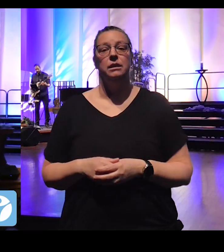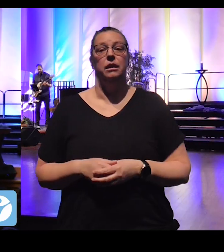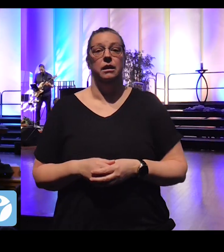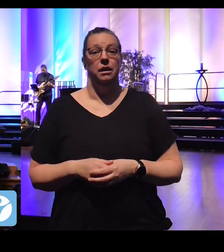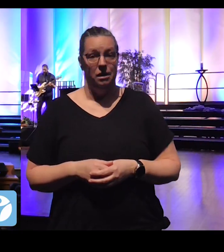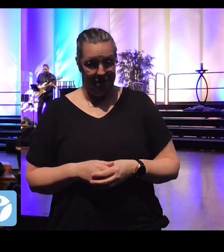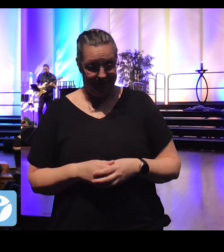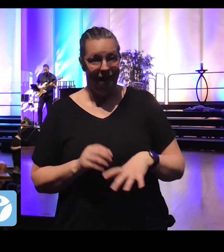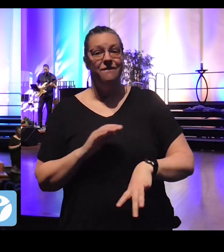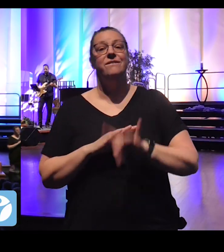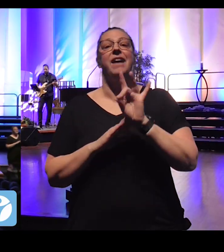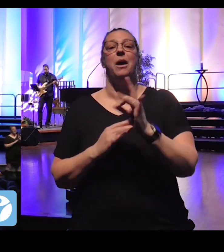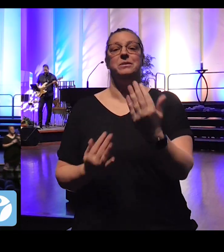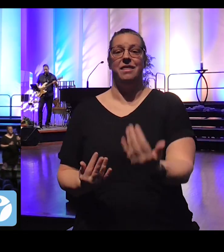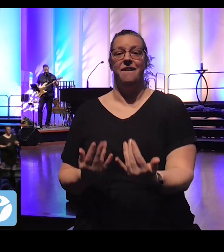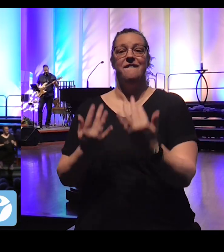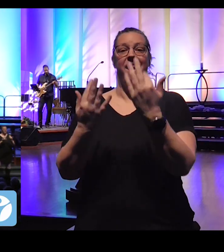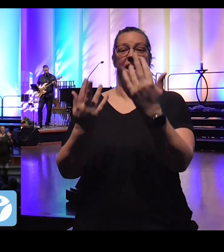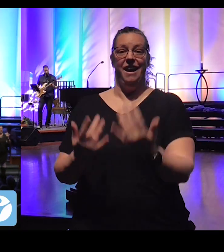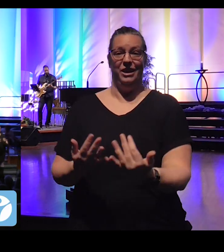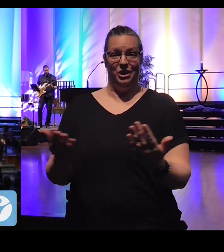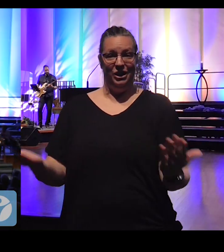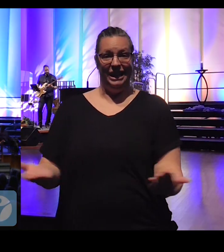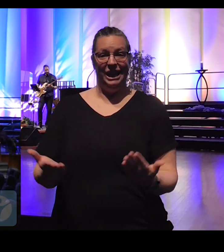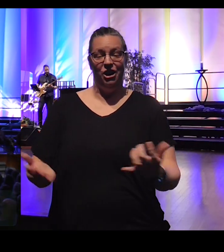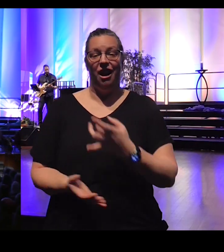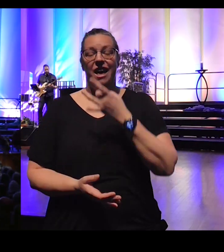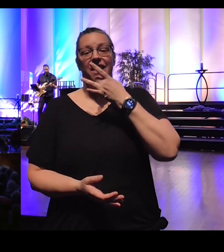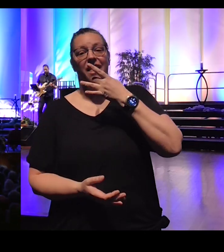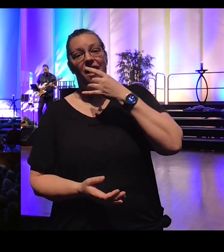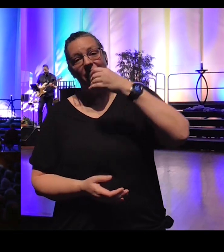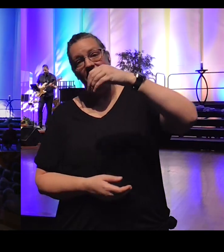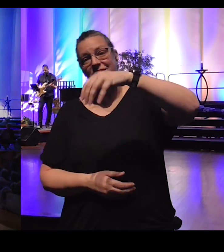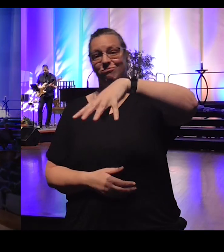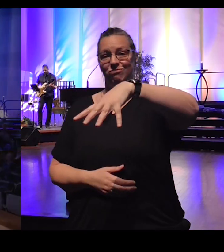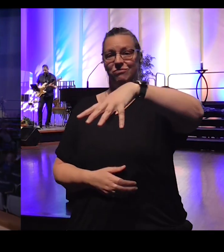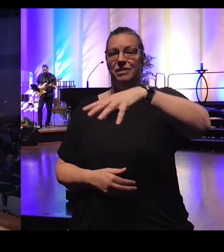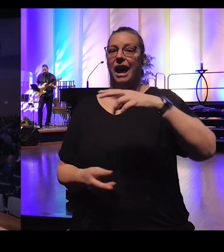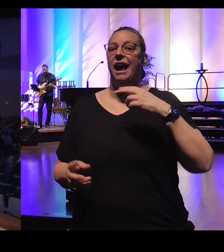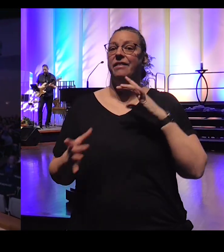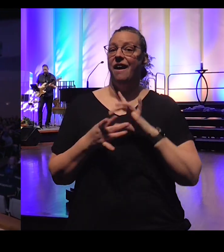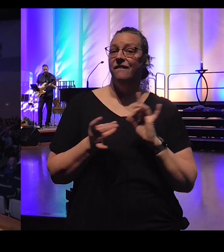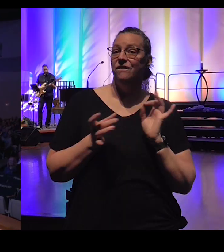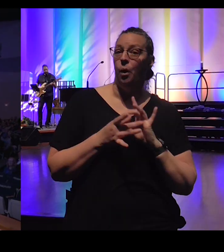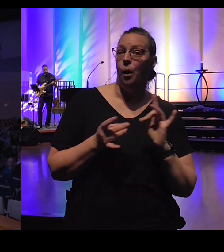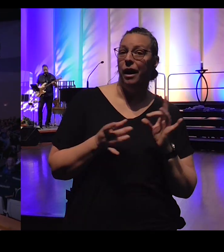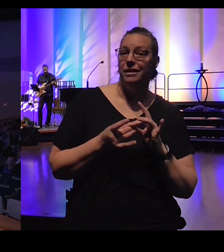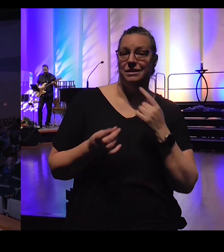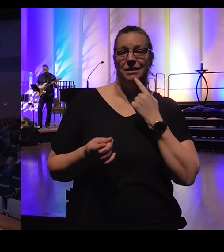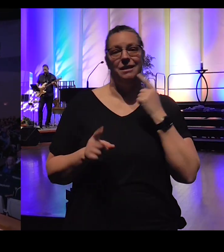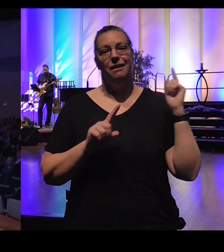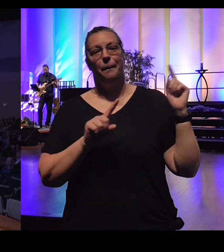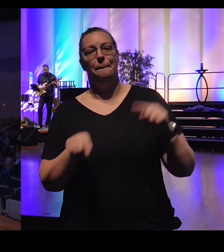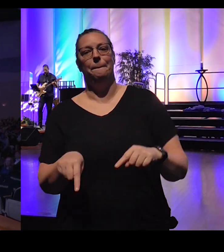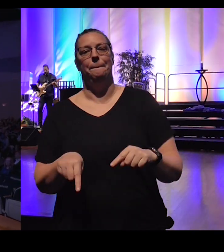Fire in the darkness, a light on the road, and a voice simply said, come,